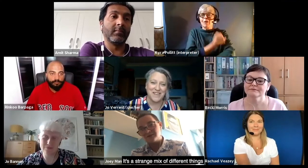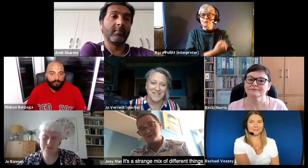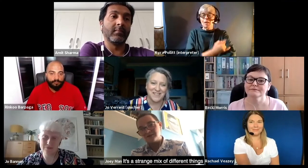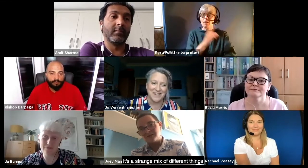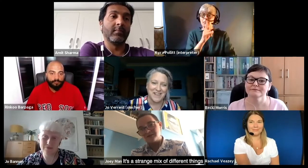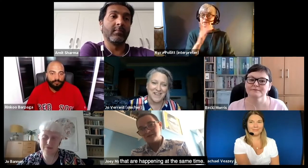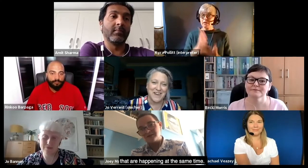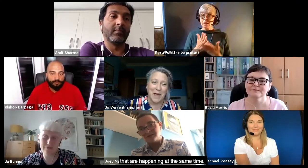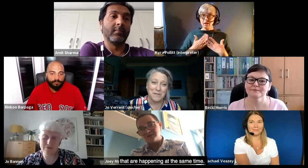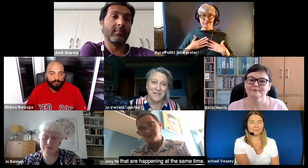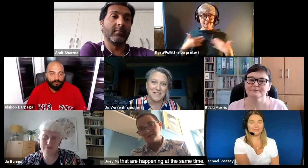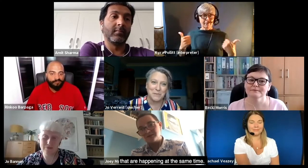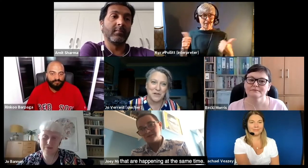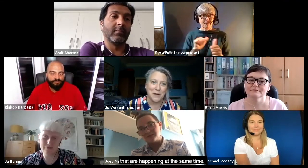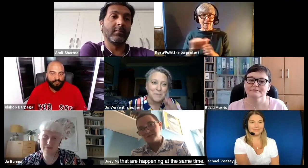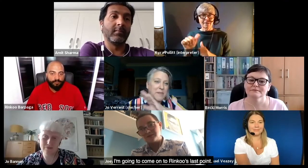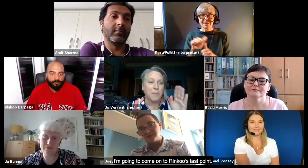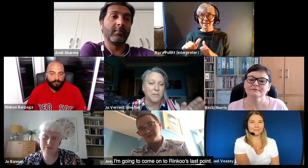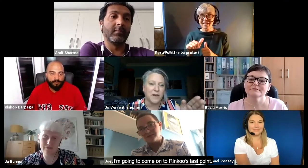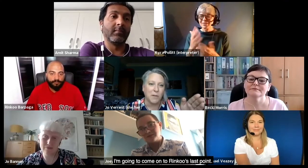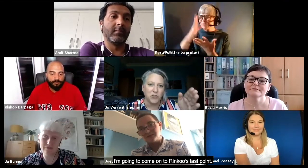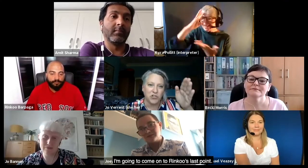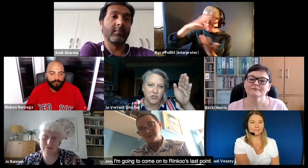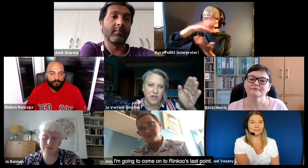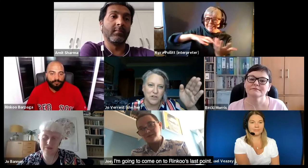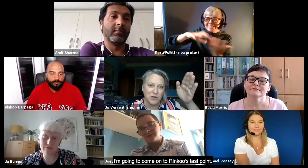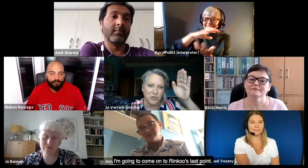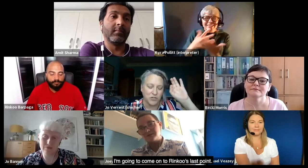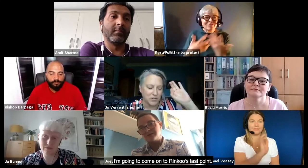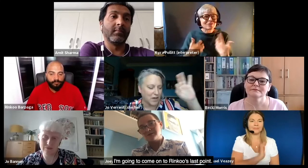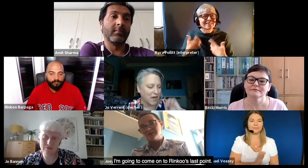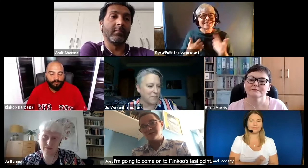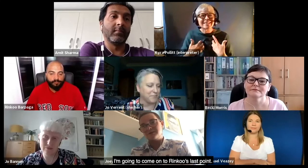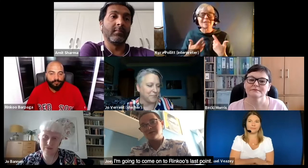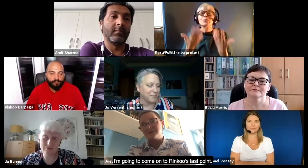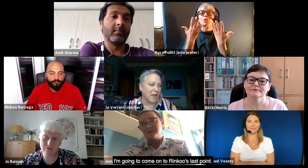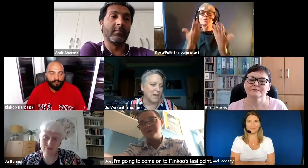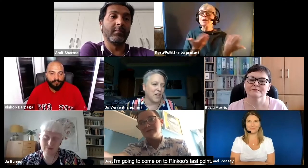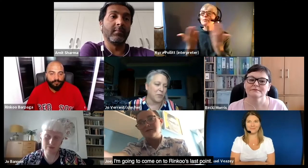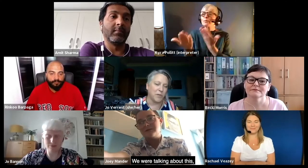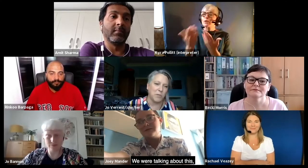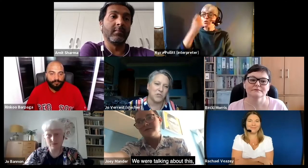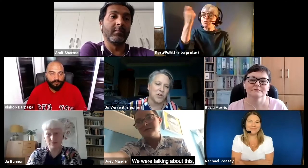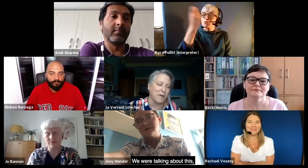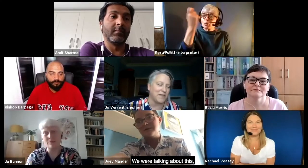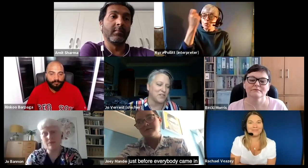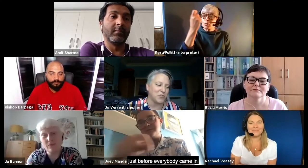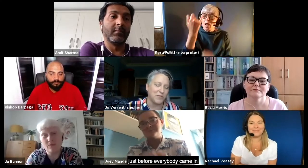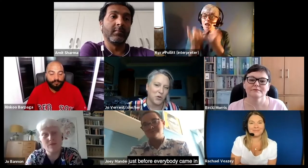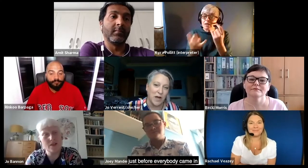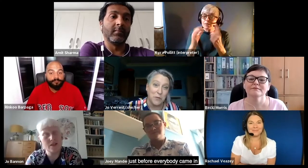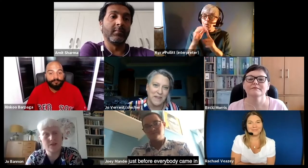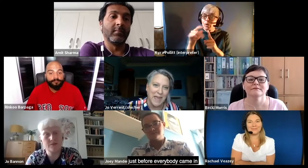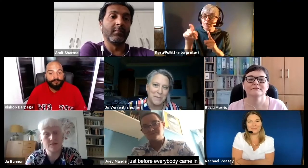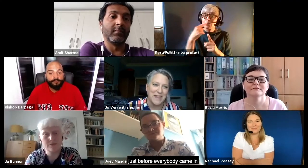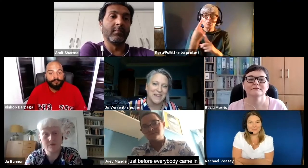different things that are happening at the same time. But I'm going to come on to Rinkoo's last point. We were talking about this just